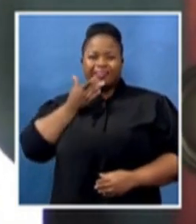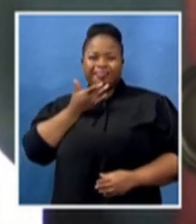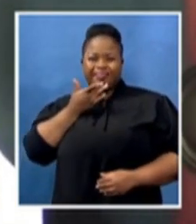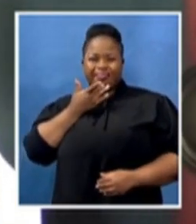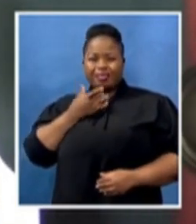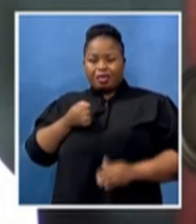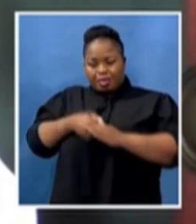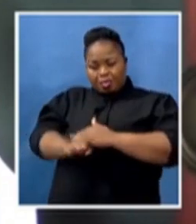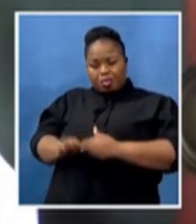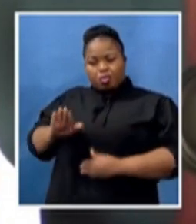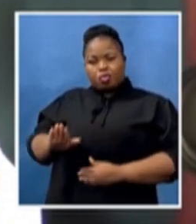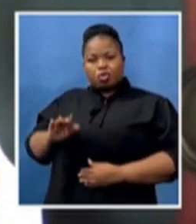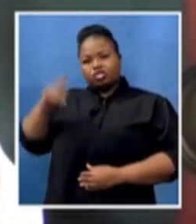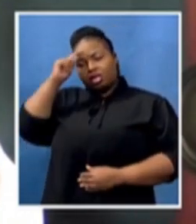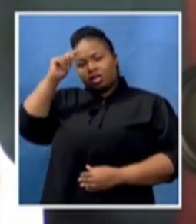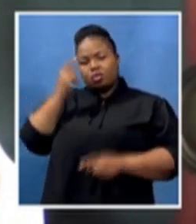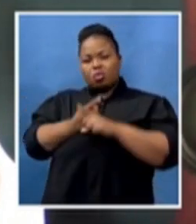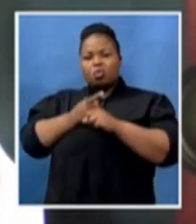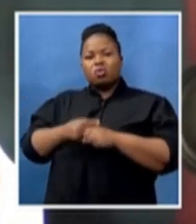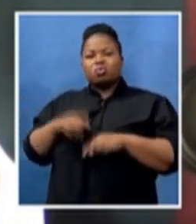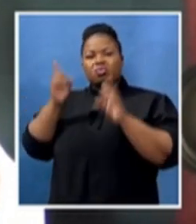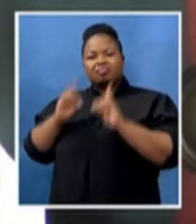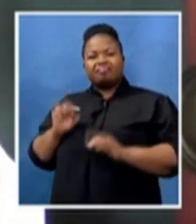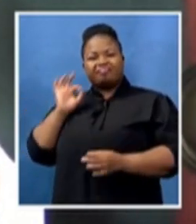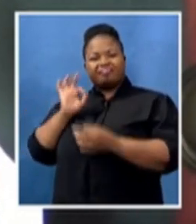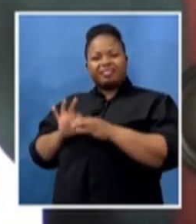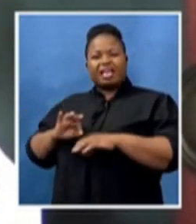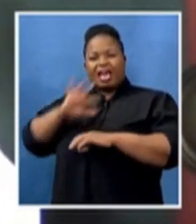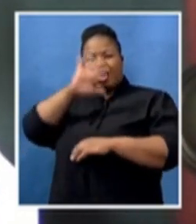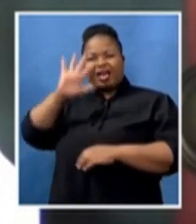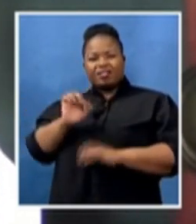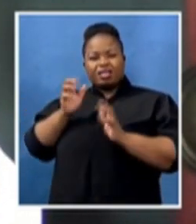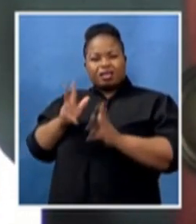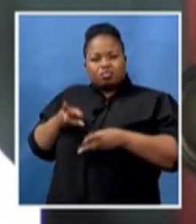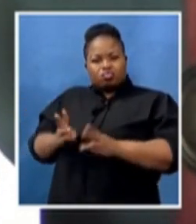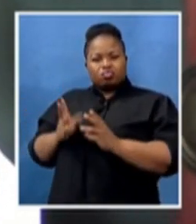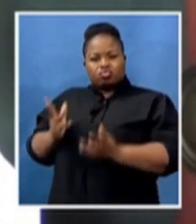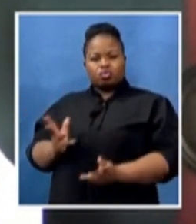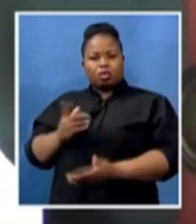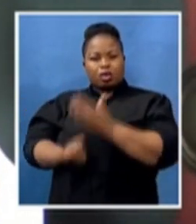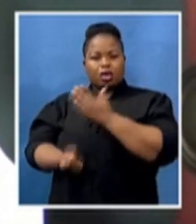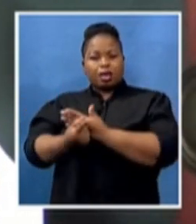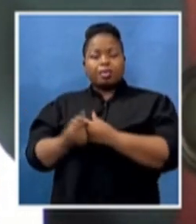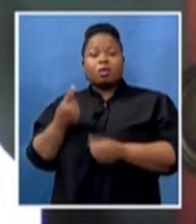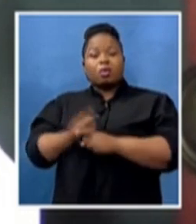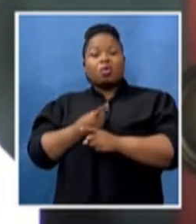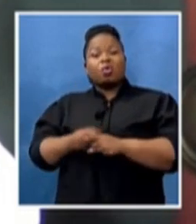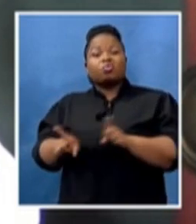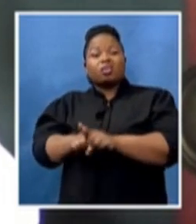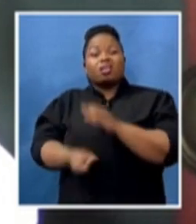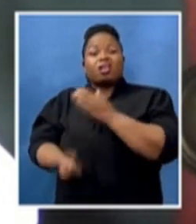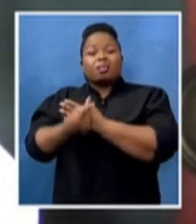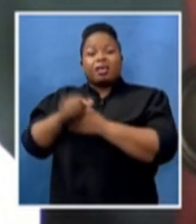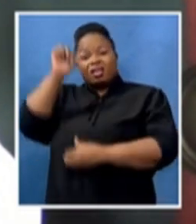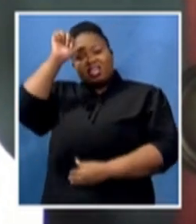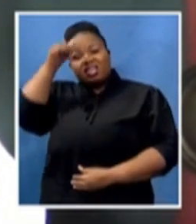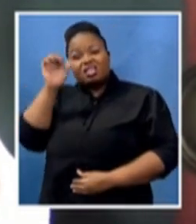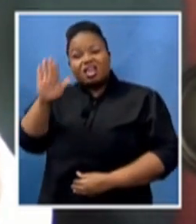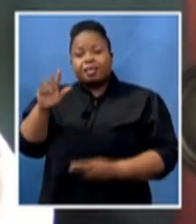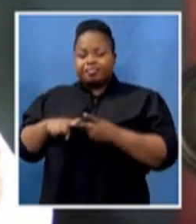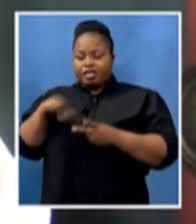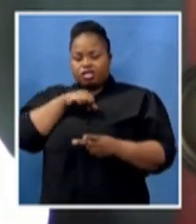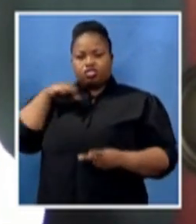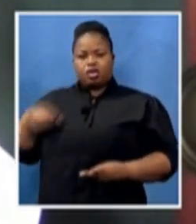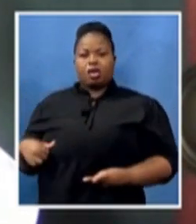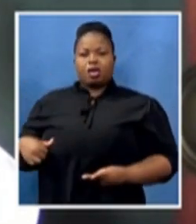African phenomenon. It is also common in India and China, which creates an unbalanced sex